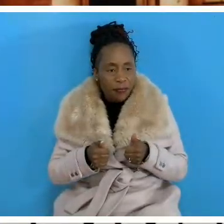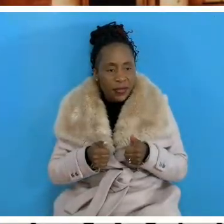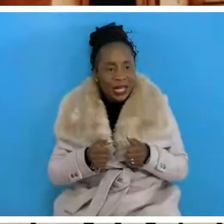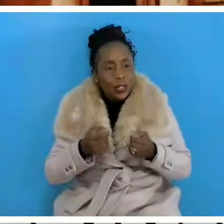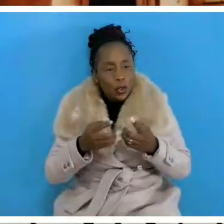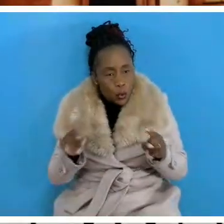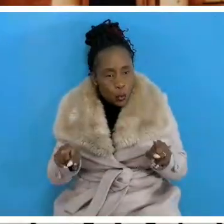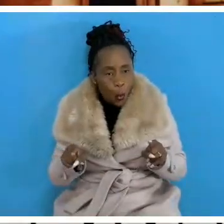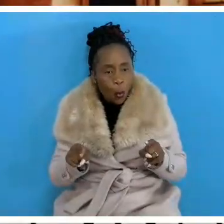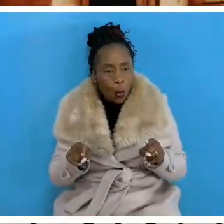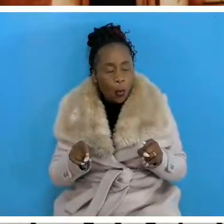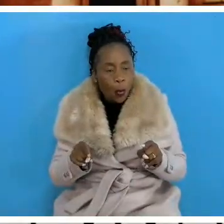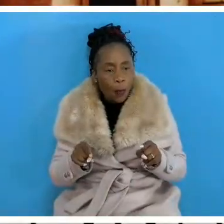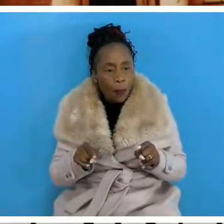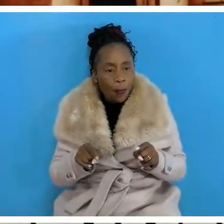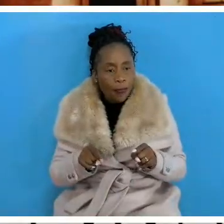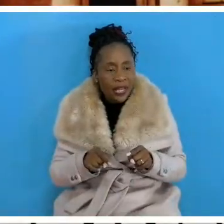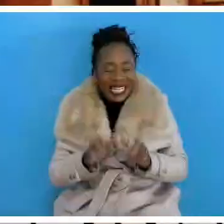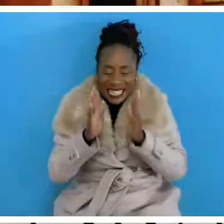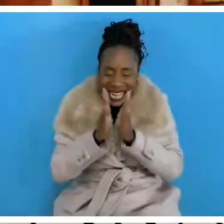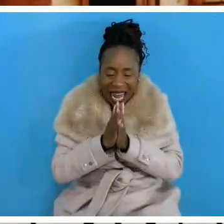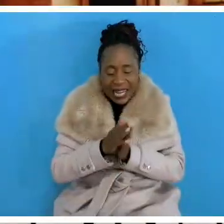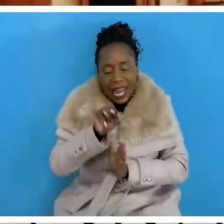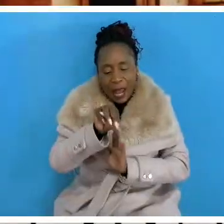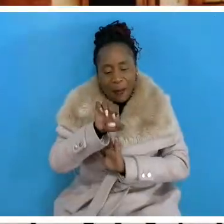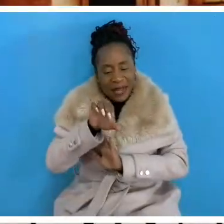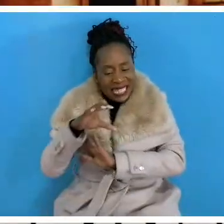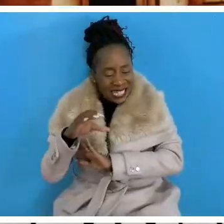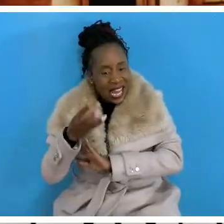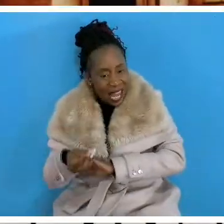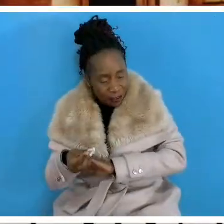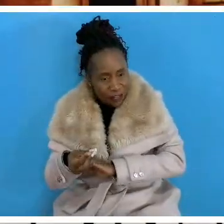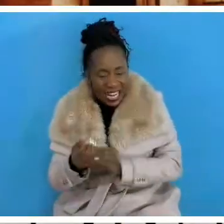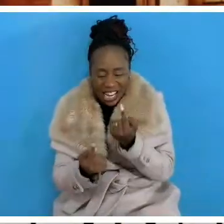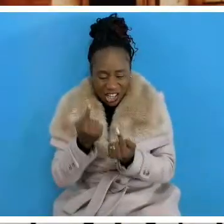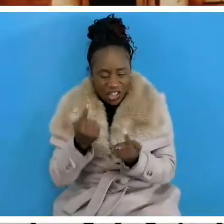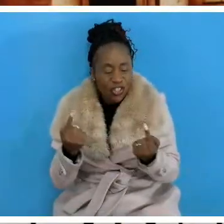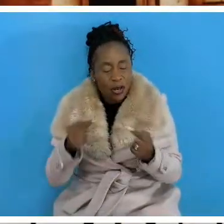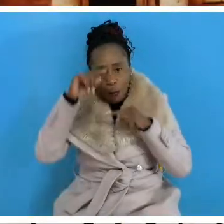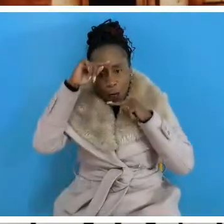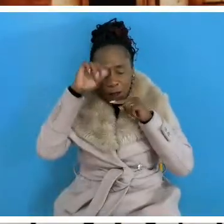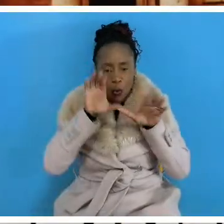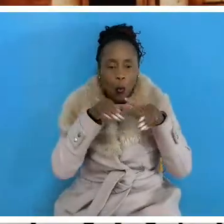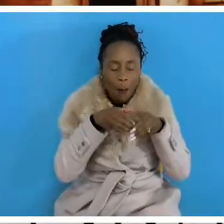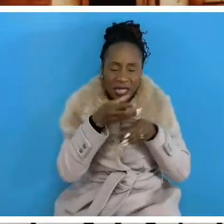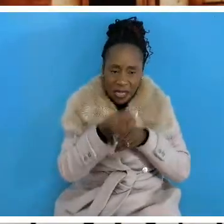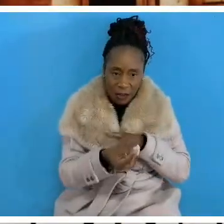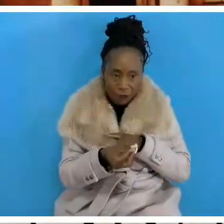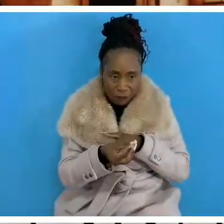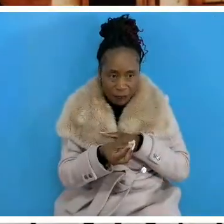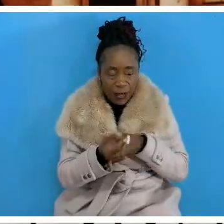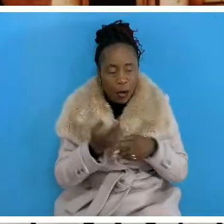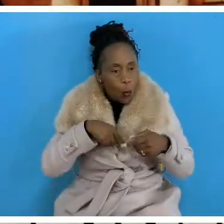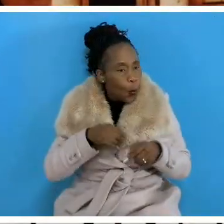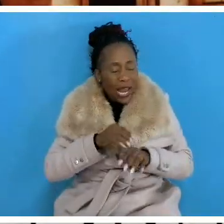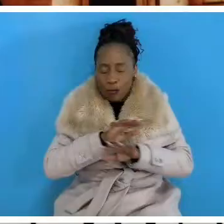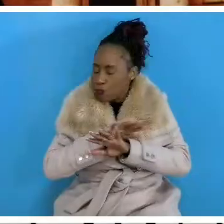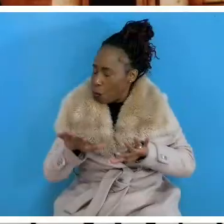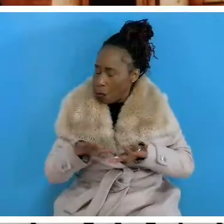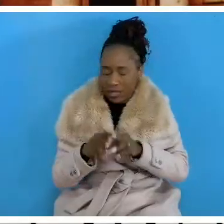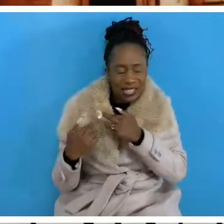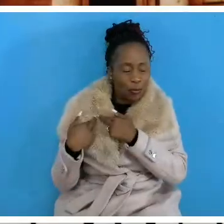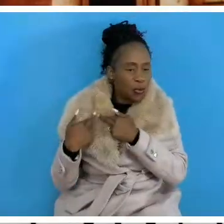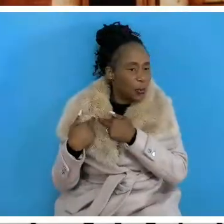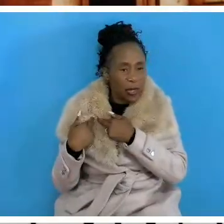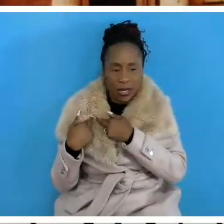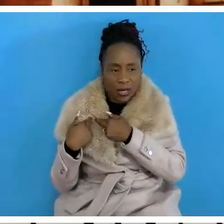the 10 MECs that we have, each has a portfolio committee. We are not